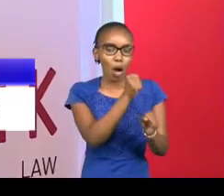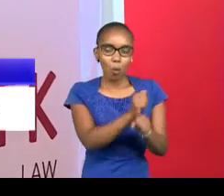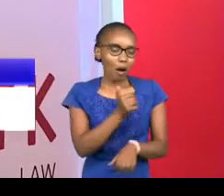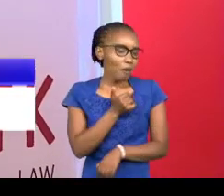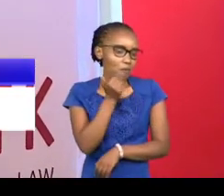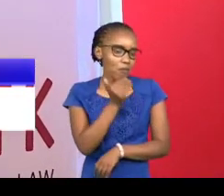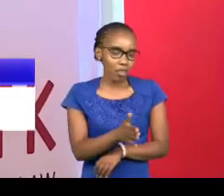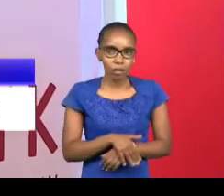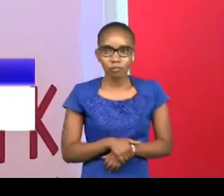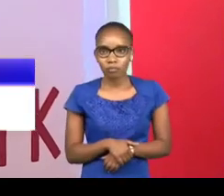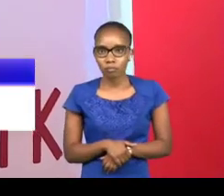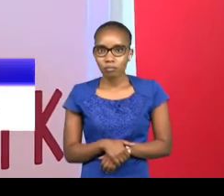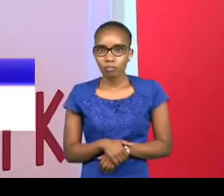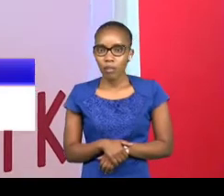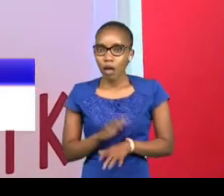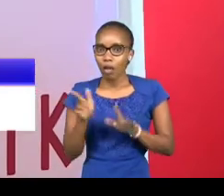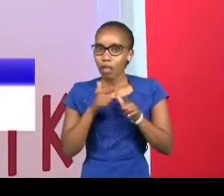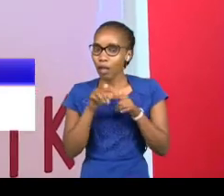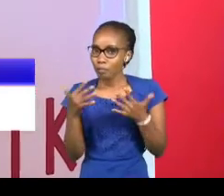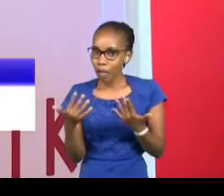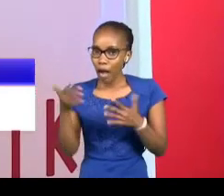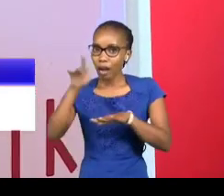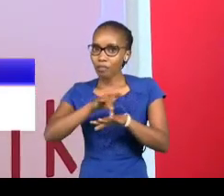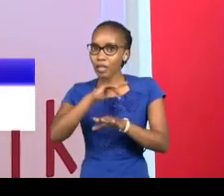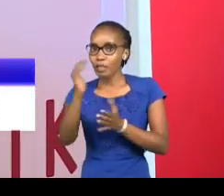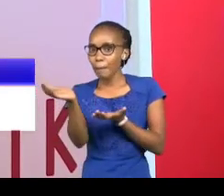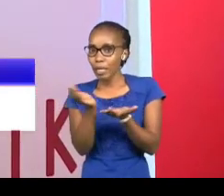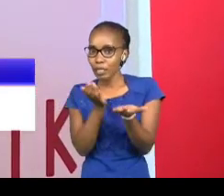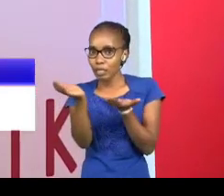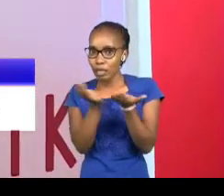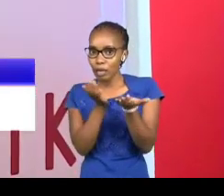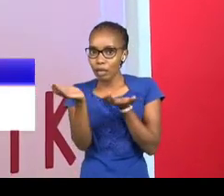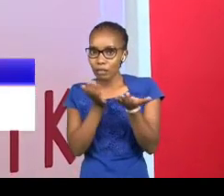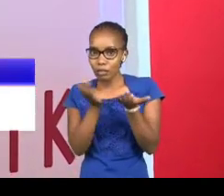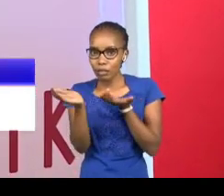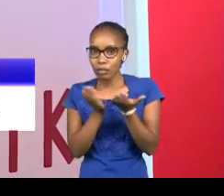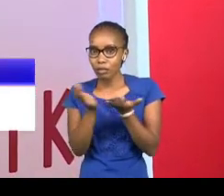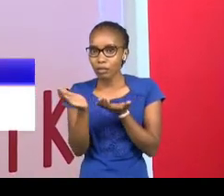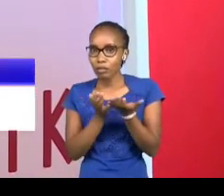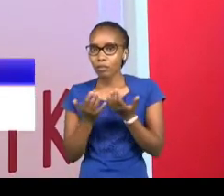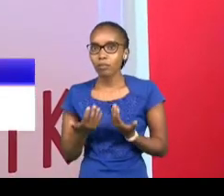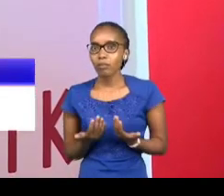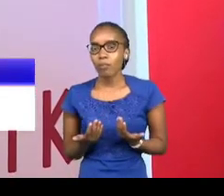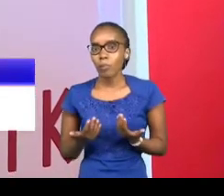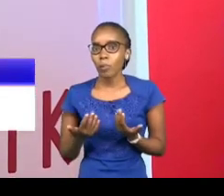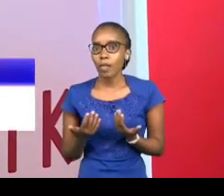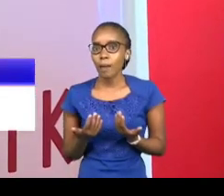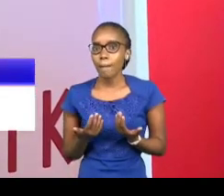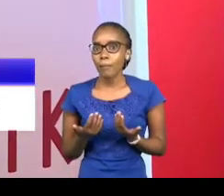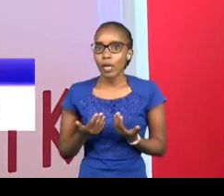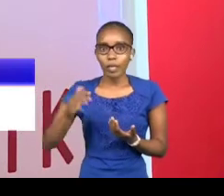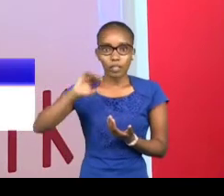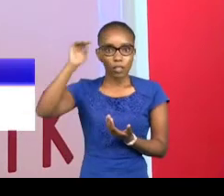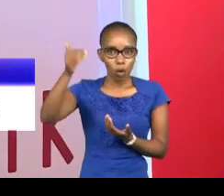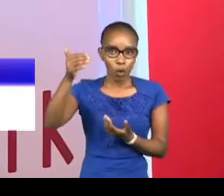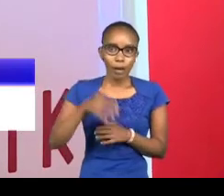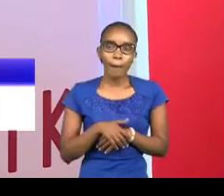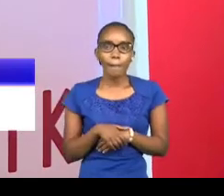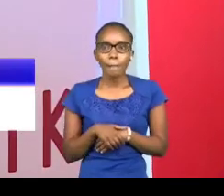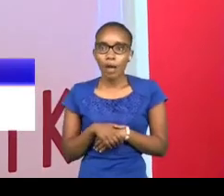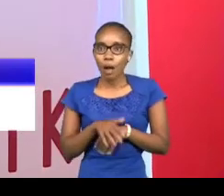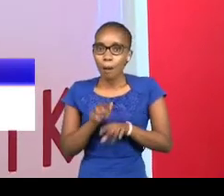Then that would affect the business premises in, let's say, within town. But this